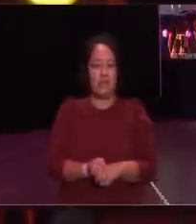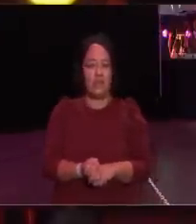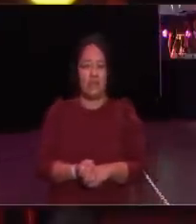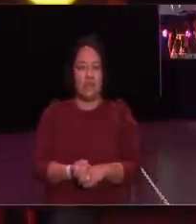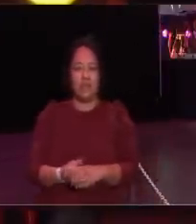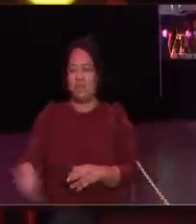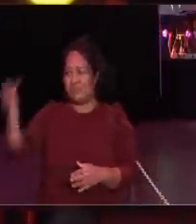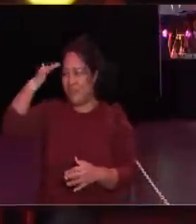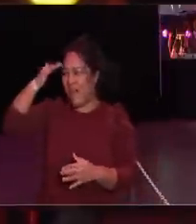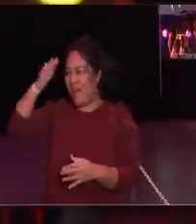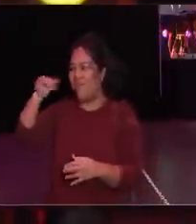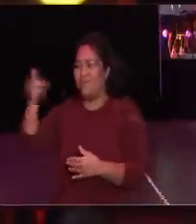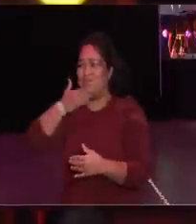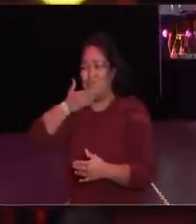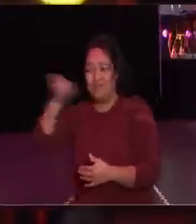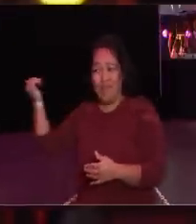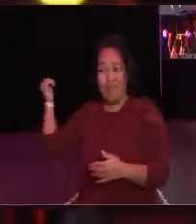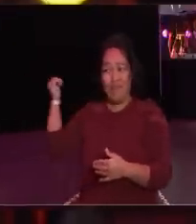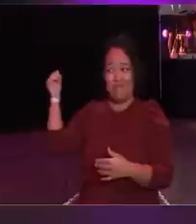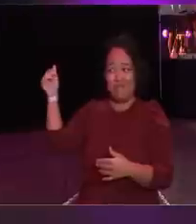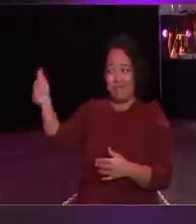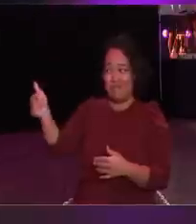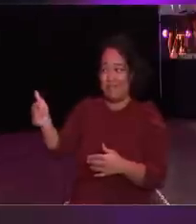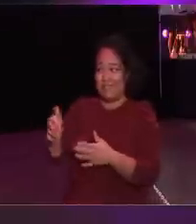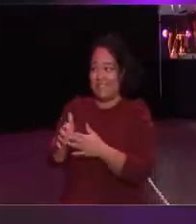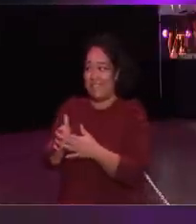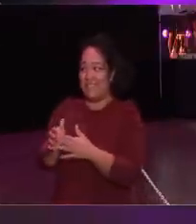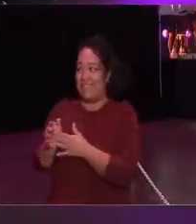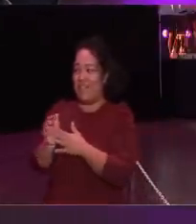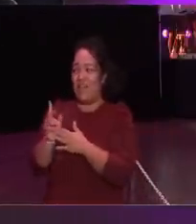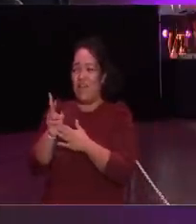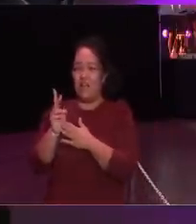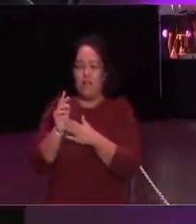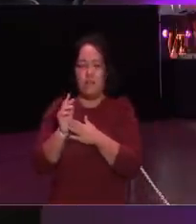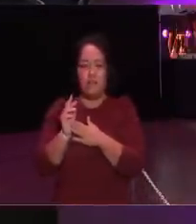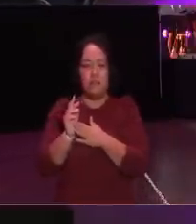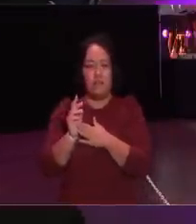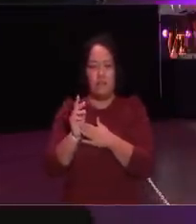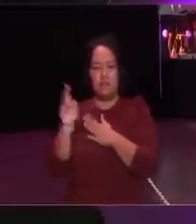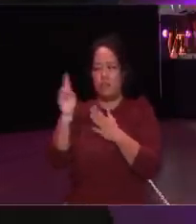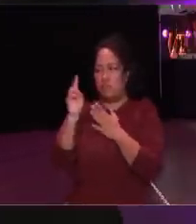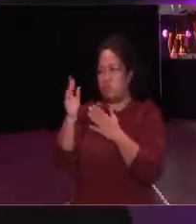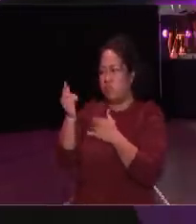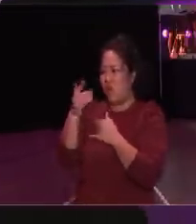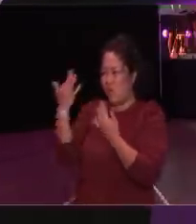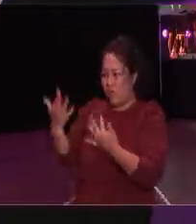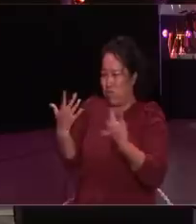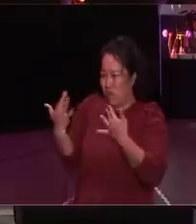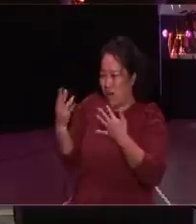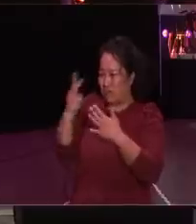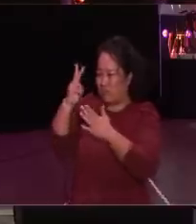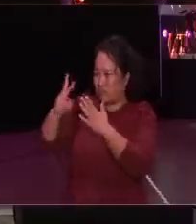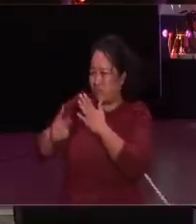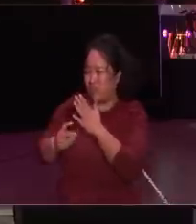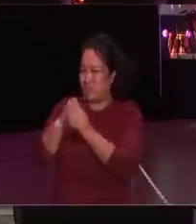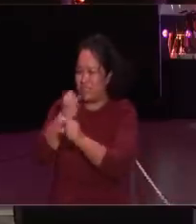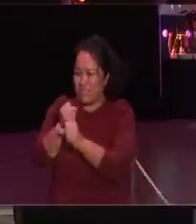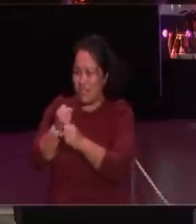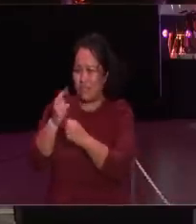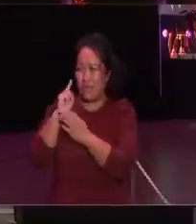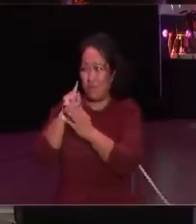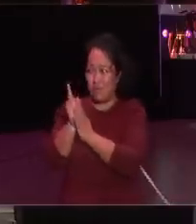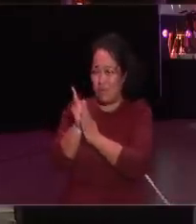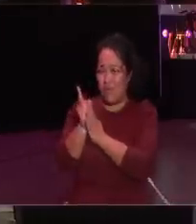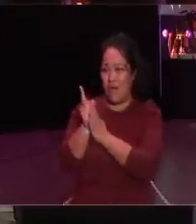mejor. I know you can do it better than that. 2 años esperando este momento. We've been waiting 2 years for this moment.